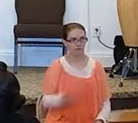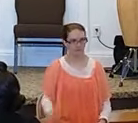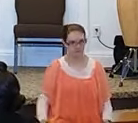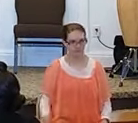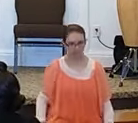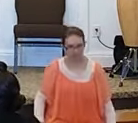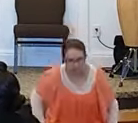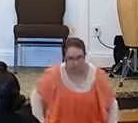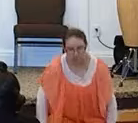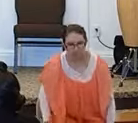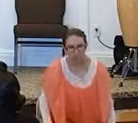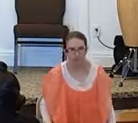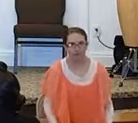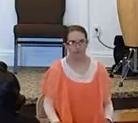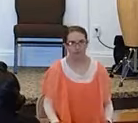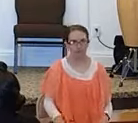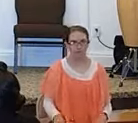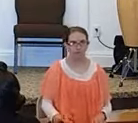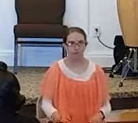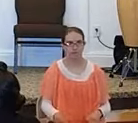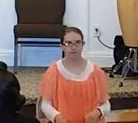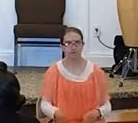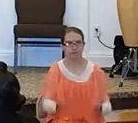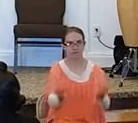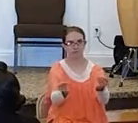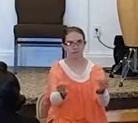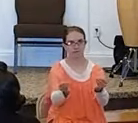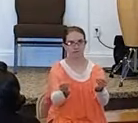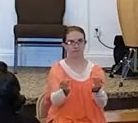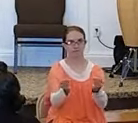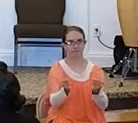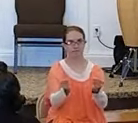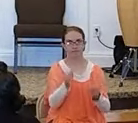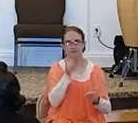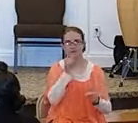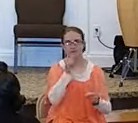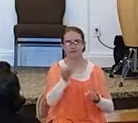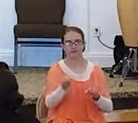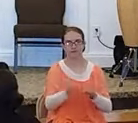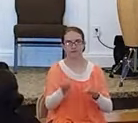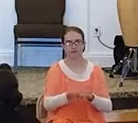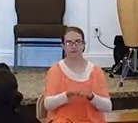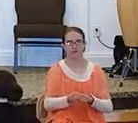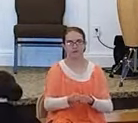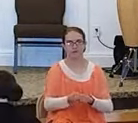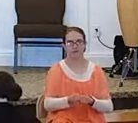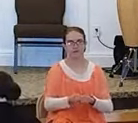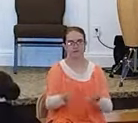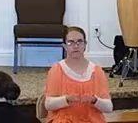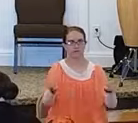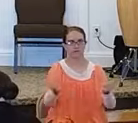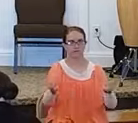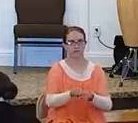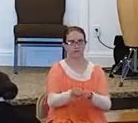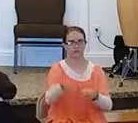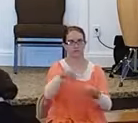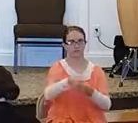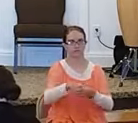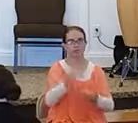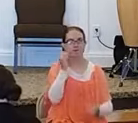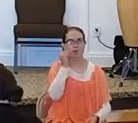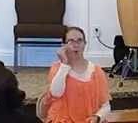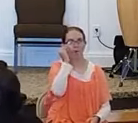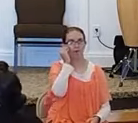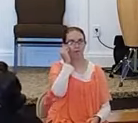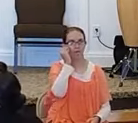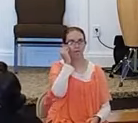are. But the roads were dusty, and they didn't wear socks. They just wore sandals. And so when you would come into the house,